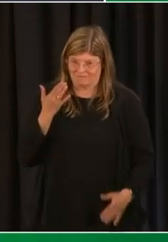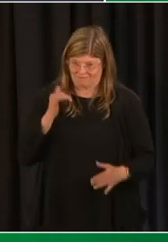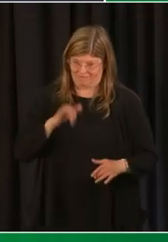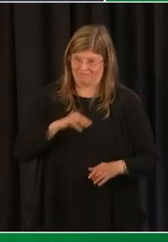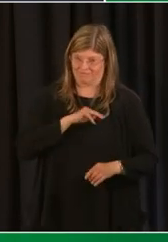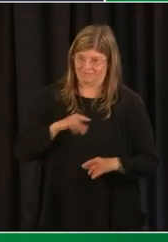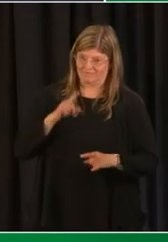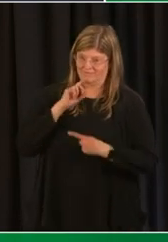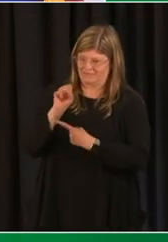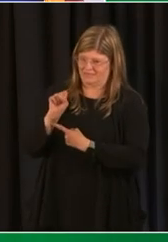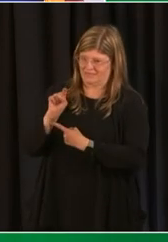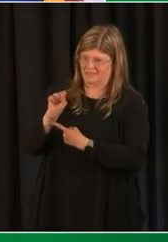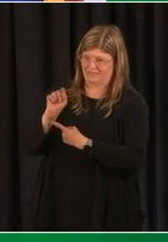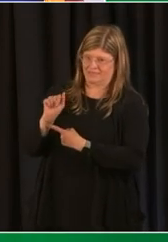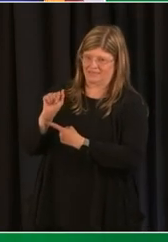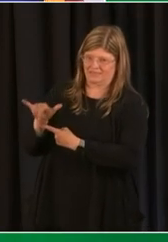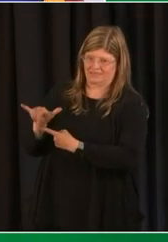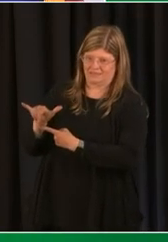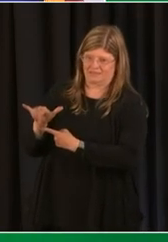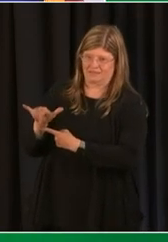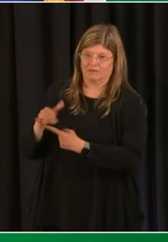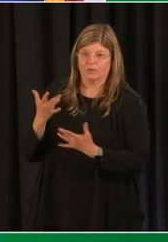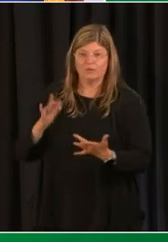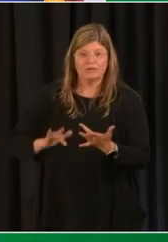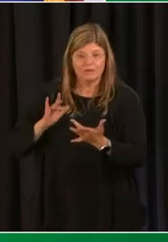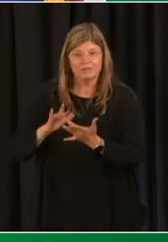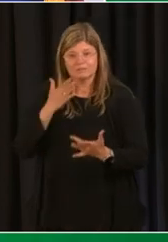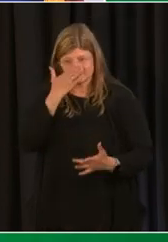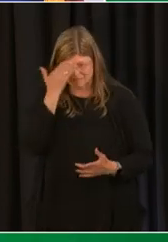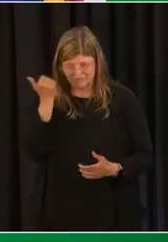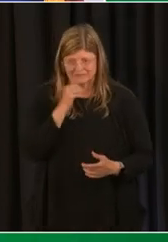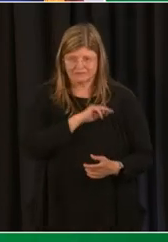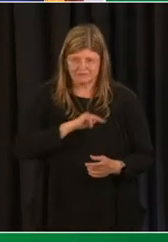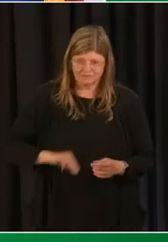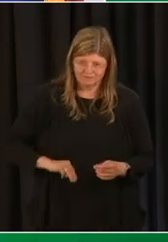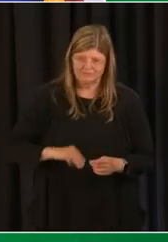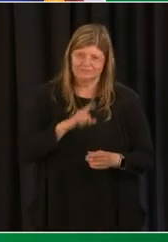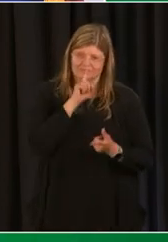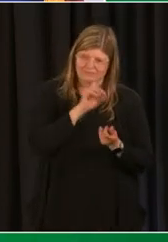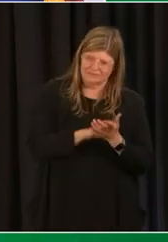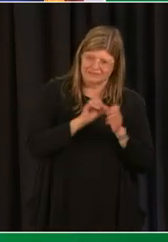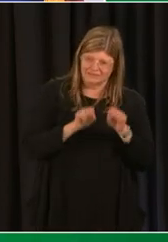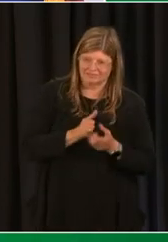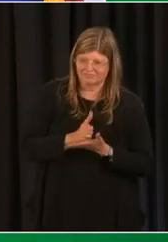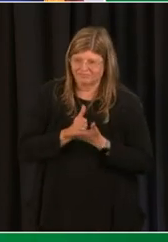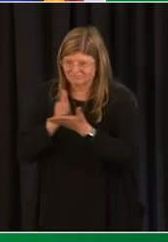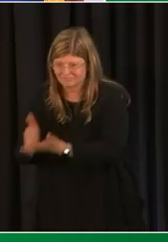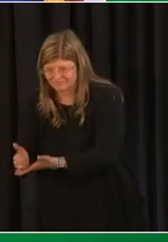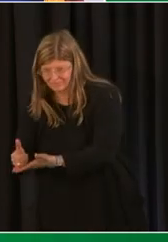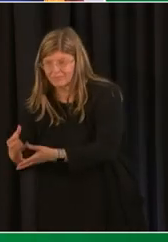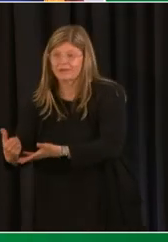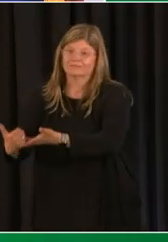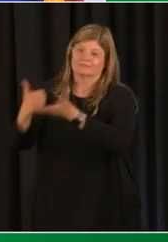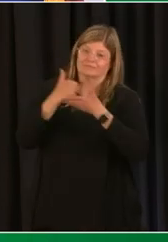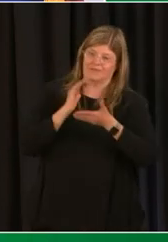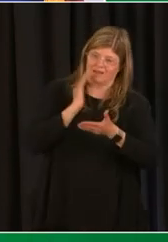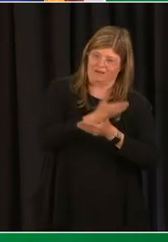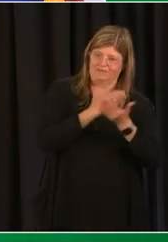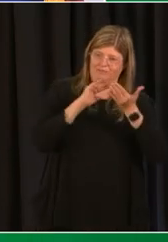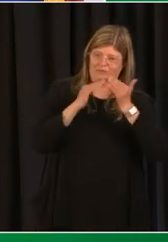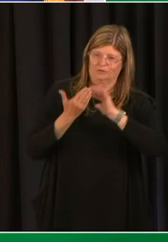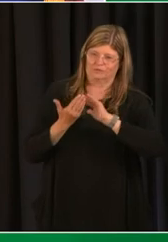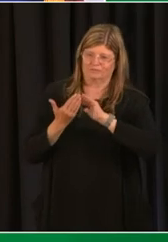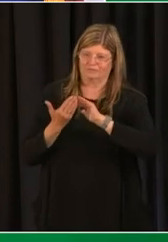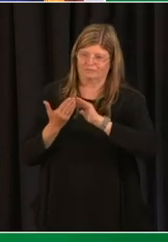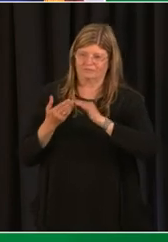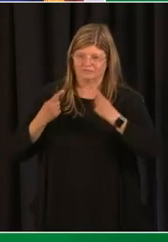reason why we're reaching out to you today is because we do believe that by helping you, we're helping our whole city in